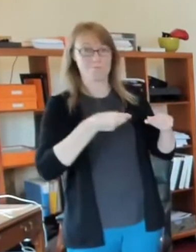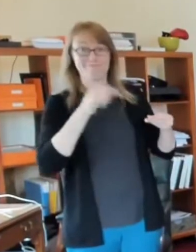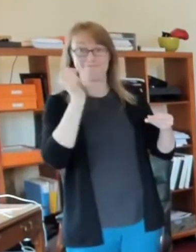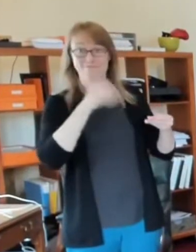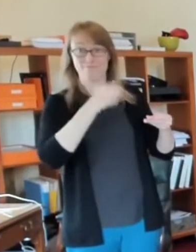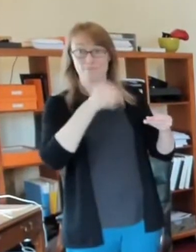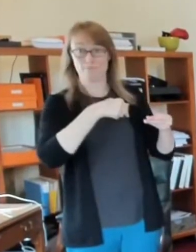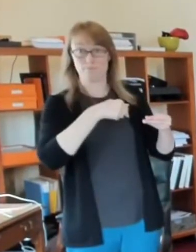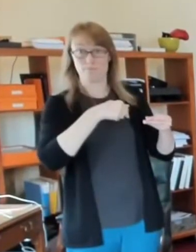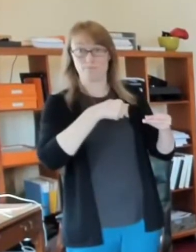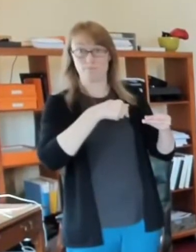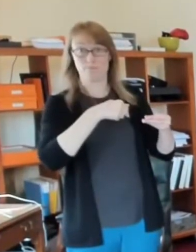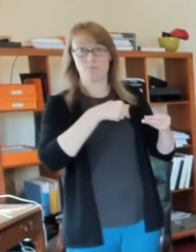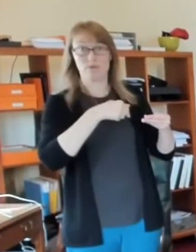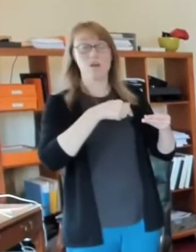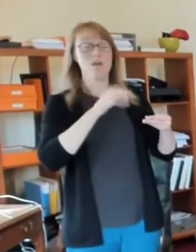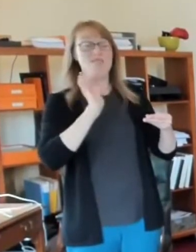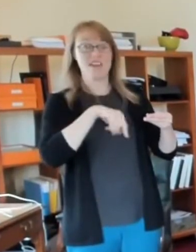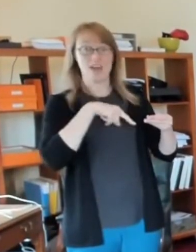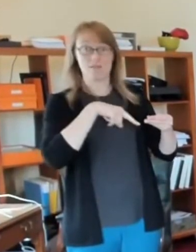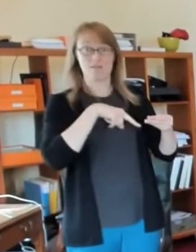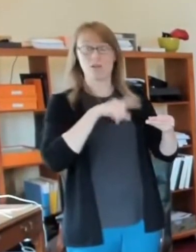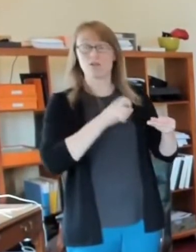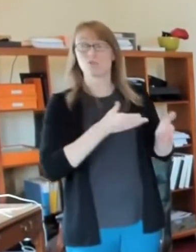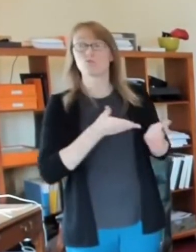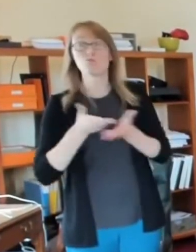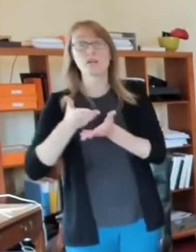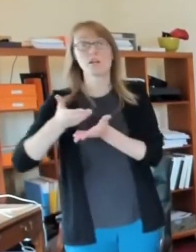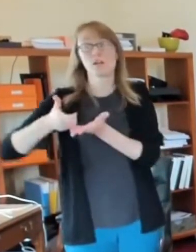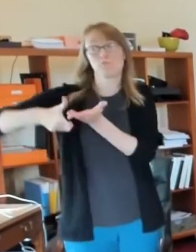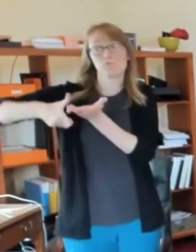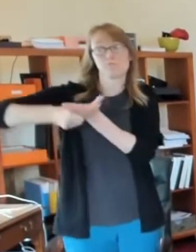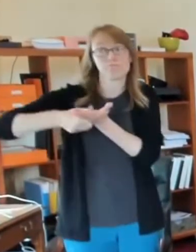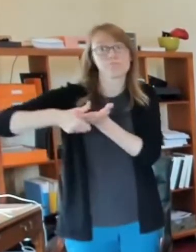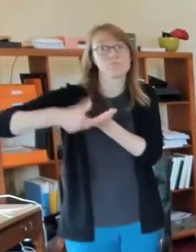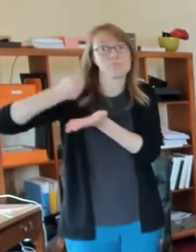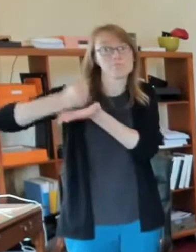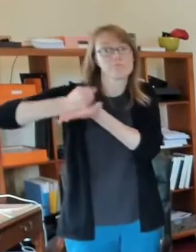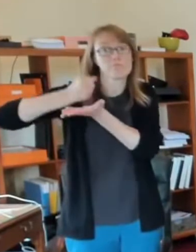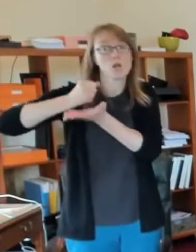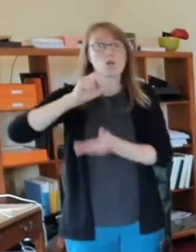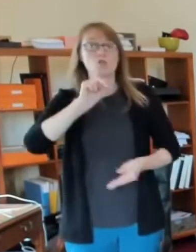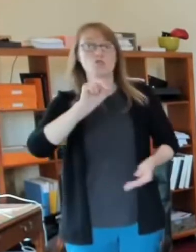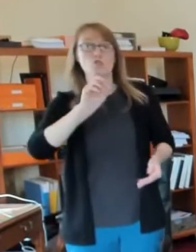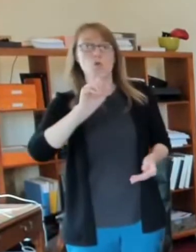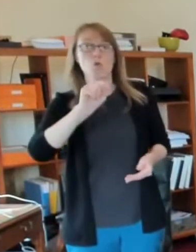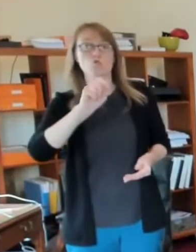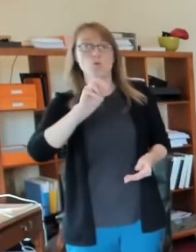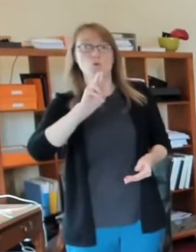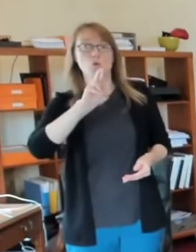has to be notarized. Now, an absentee ballot, and this is a little confusing,